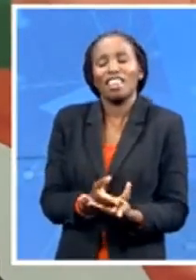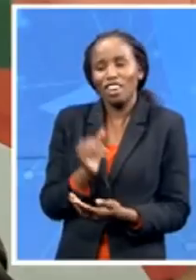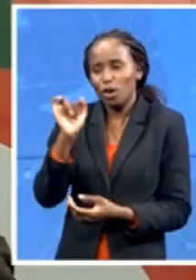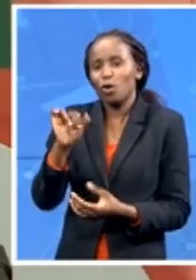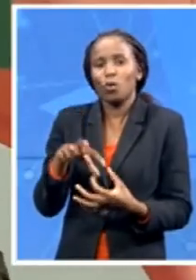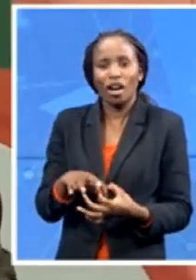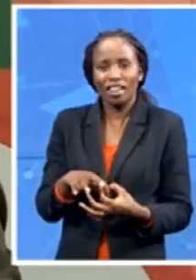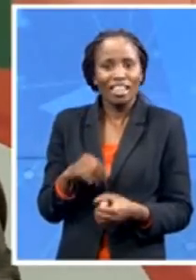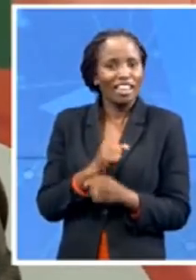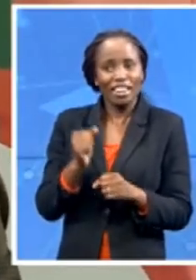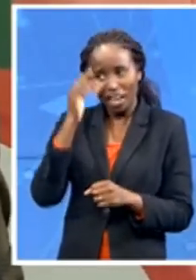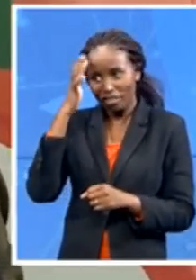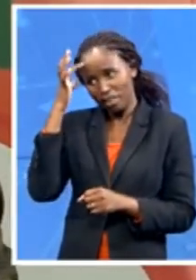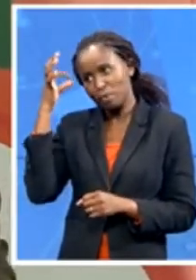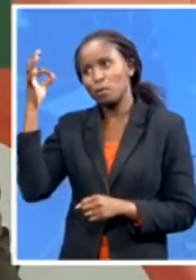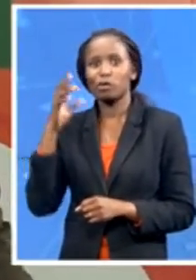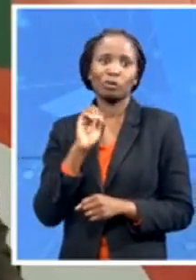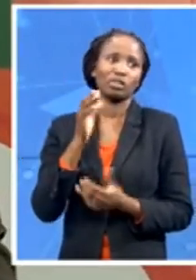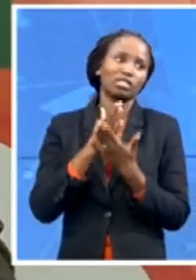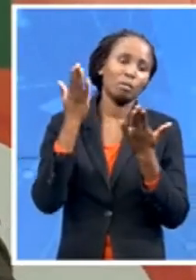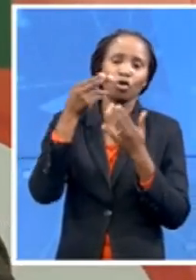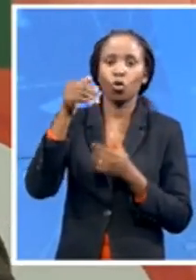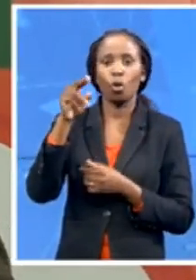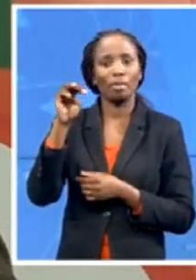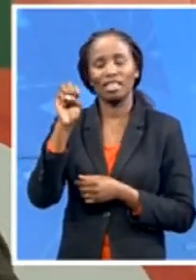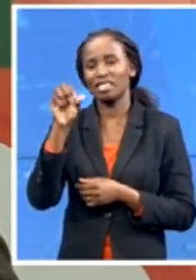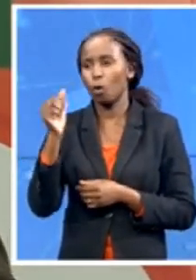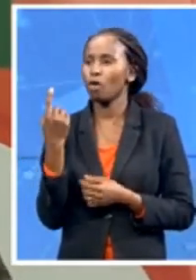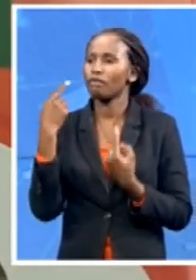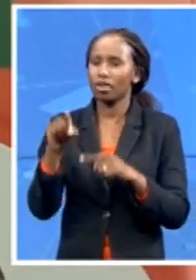uholomisa ndiyovela pha ndiyokwenzani.